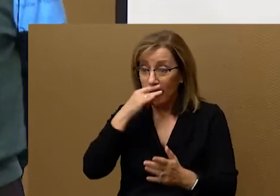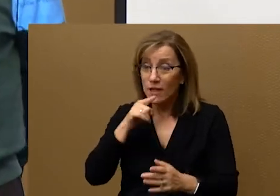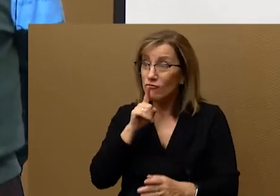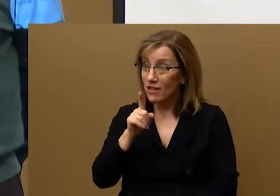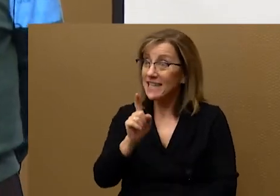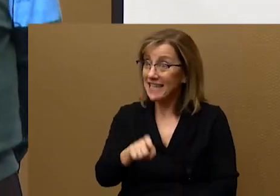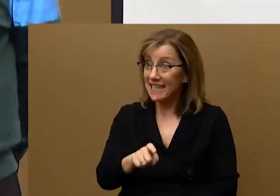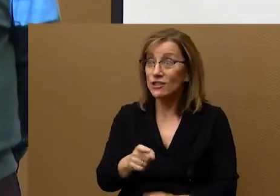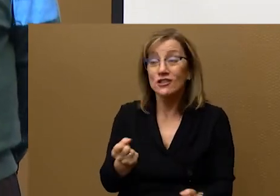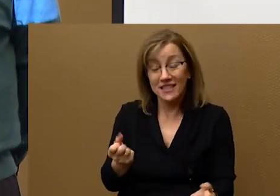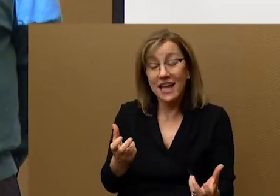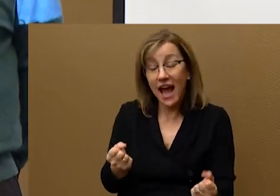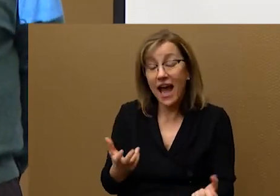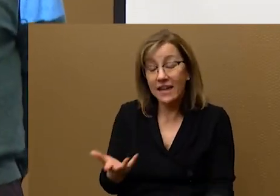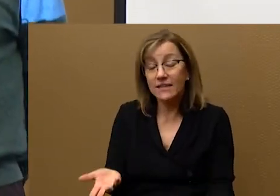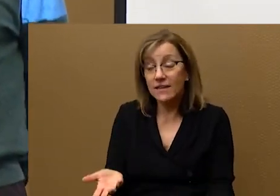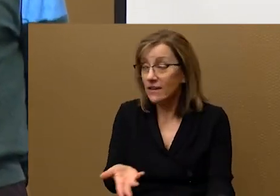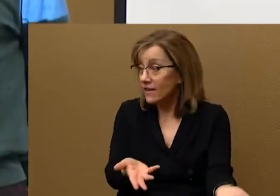sign?